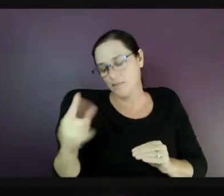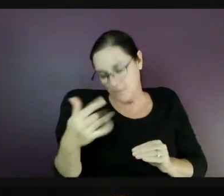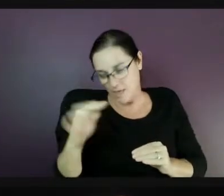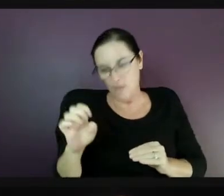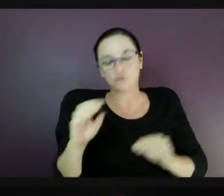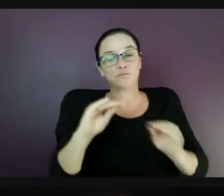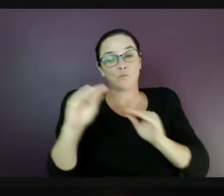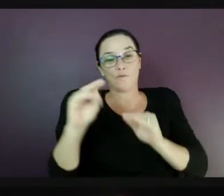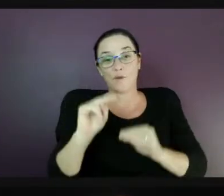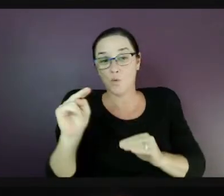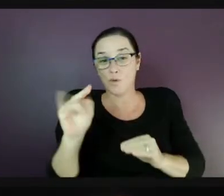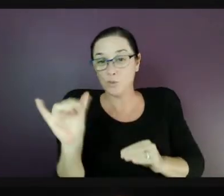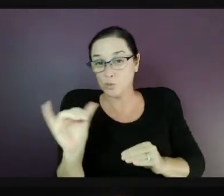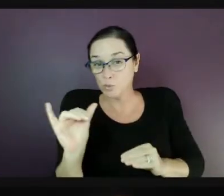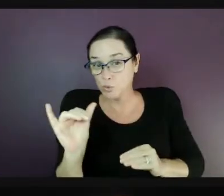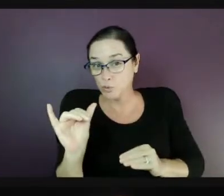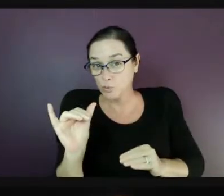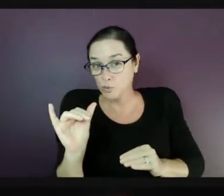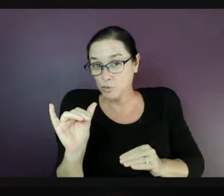Let's go back.